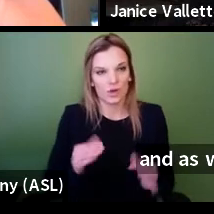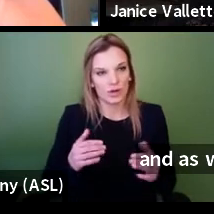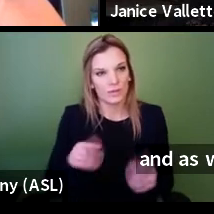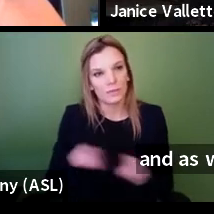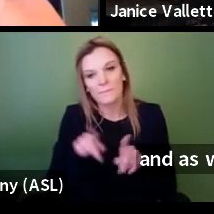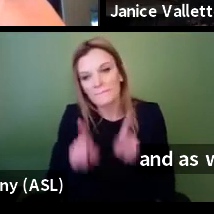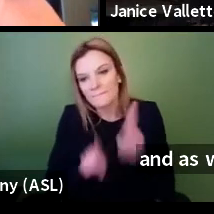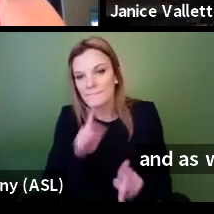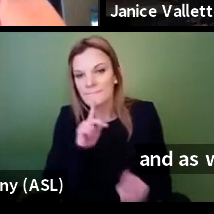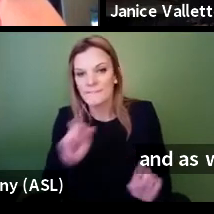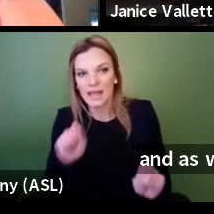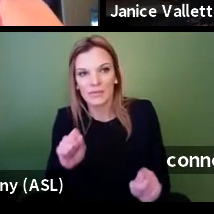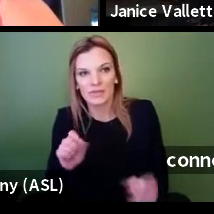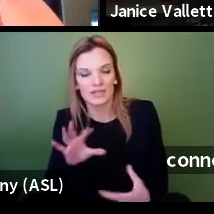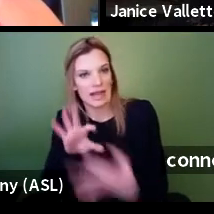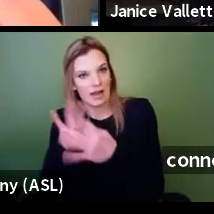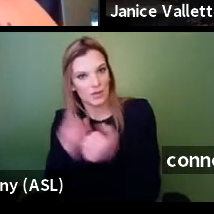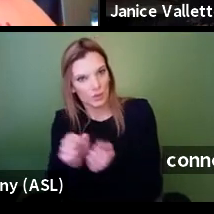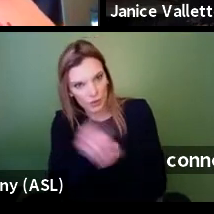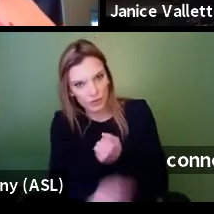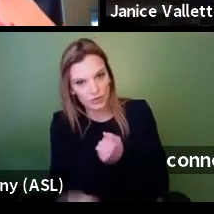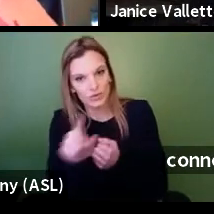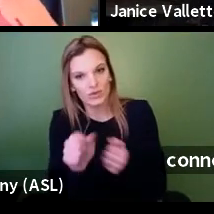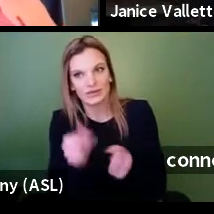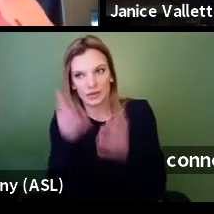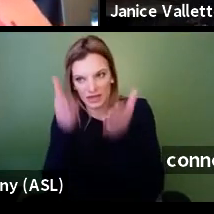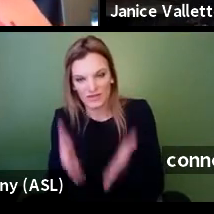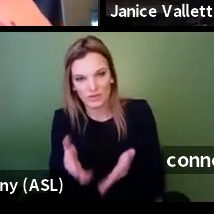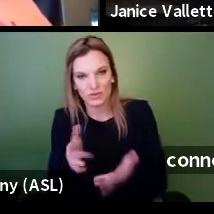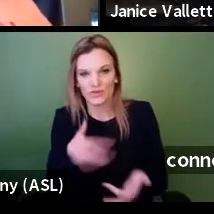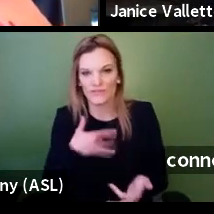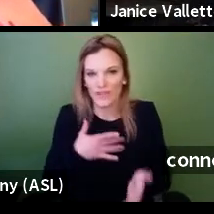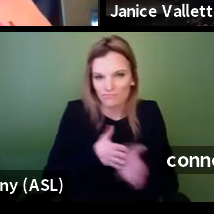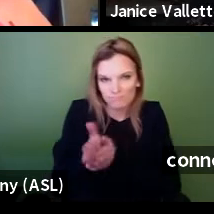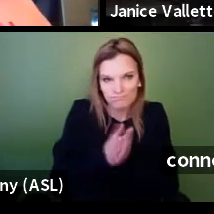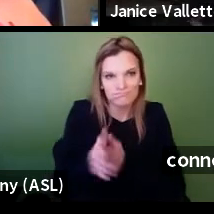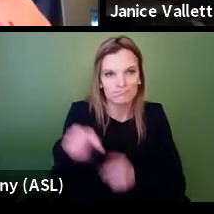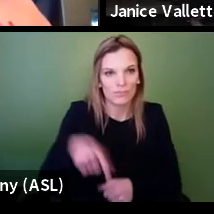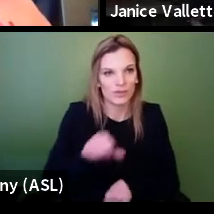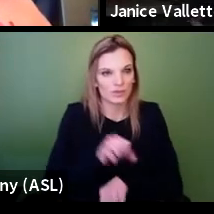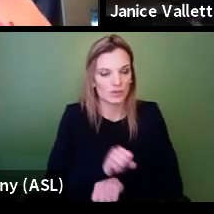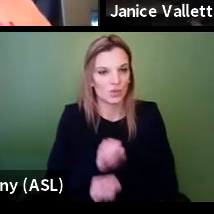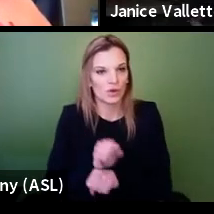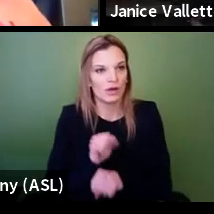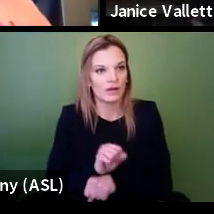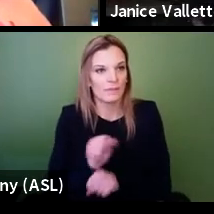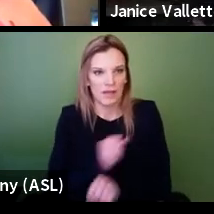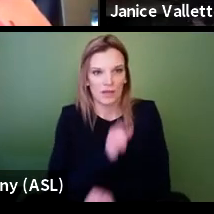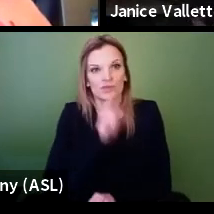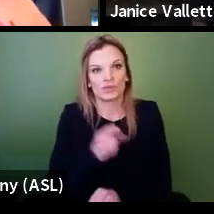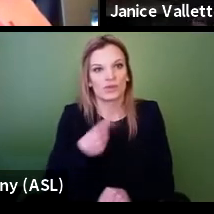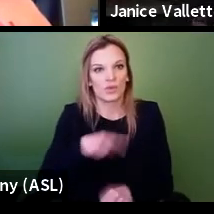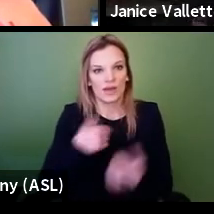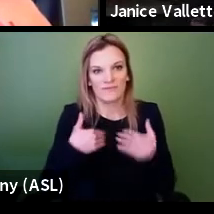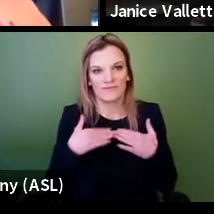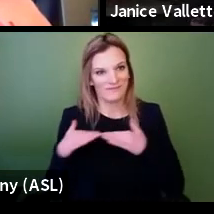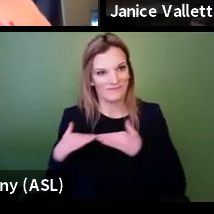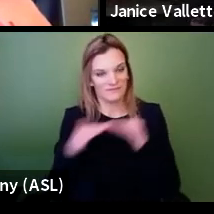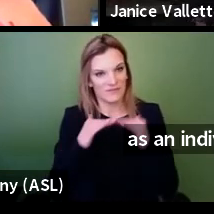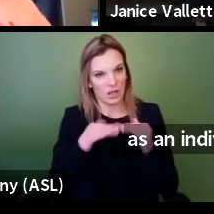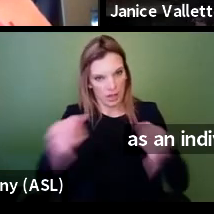people being able to connect with you as an individual who's passionate about the work and making sure that we have fair lines